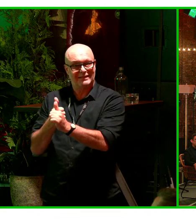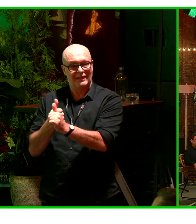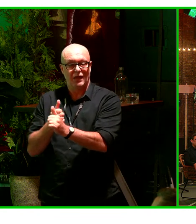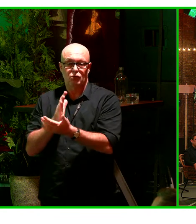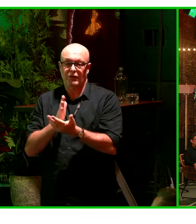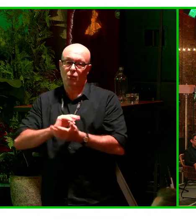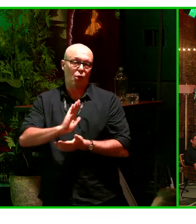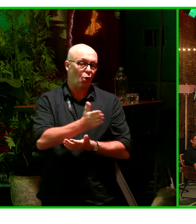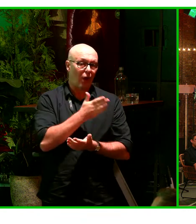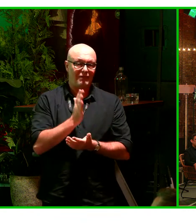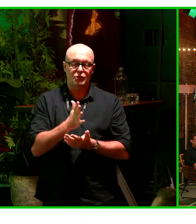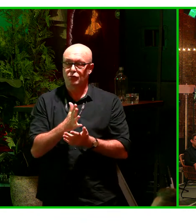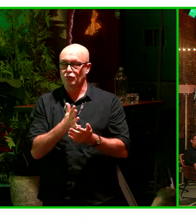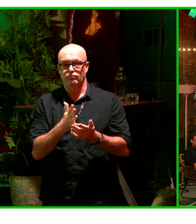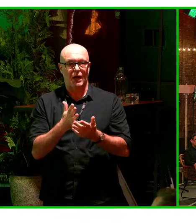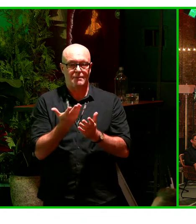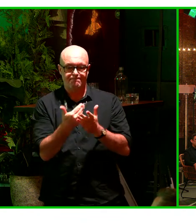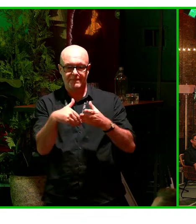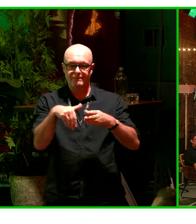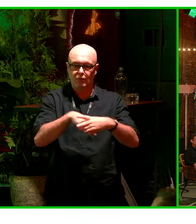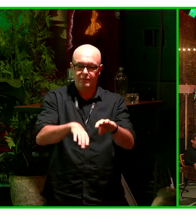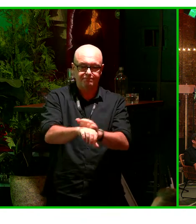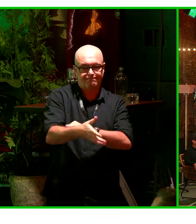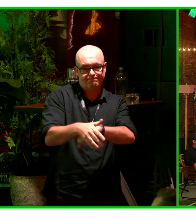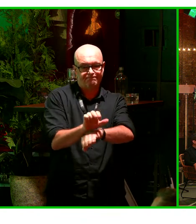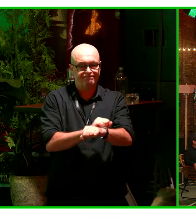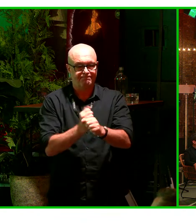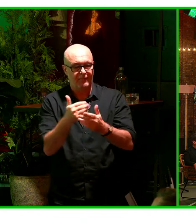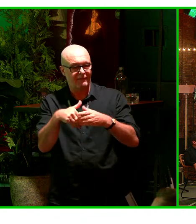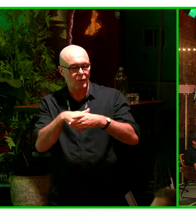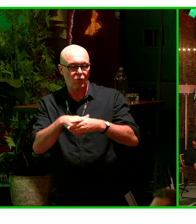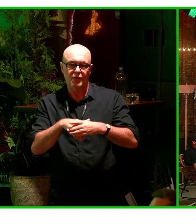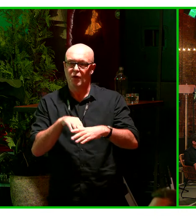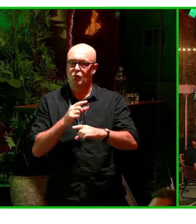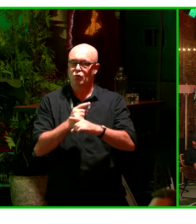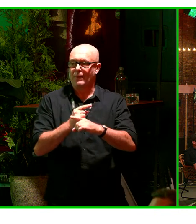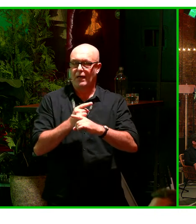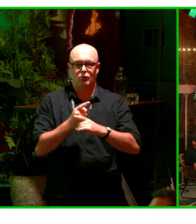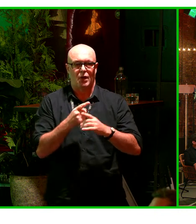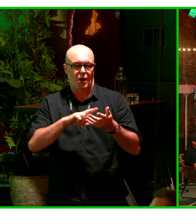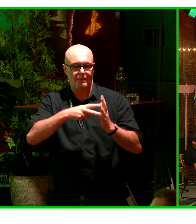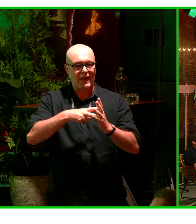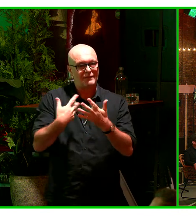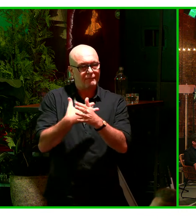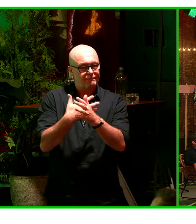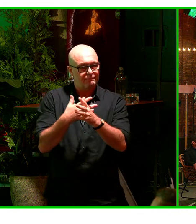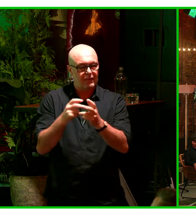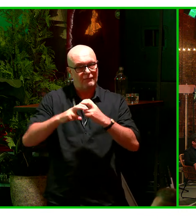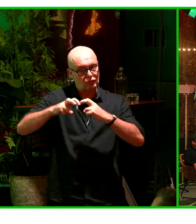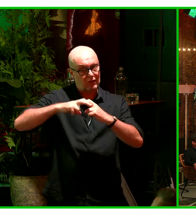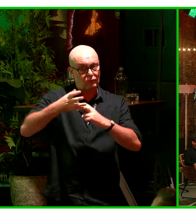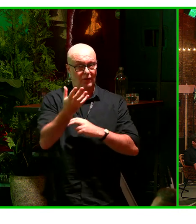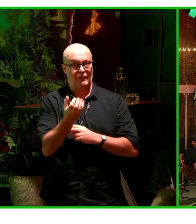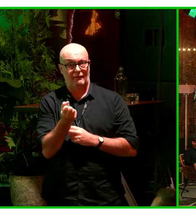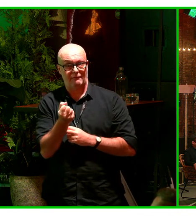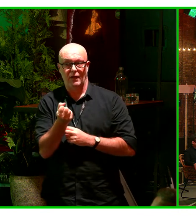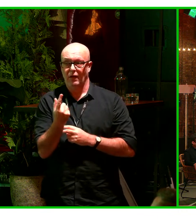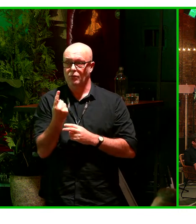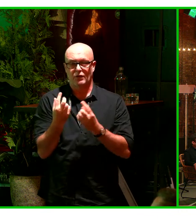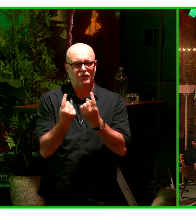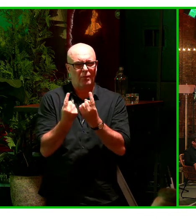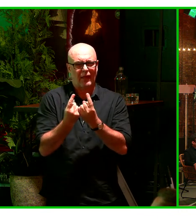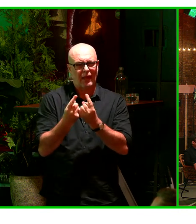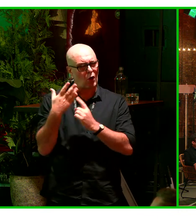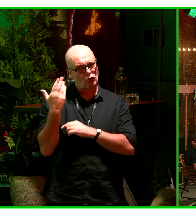And we'll say much more about our plans for transport. There was a thing on there about glass